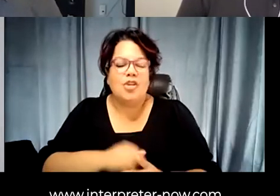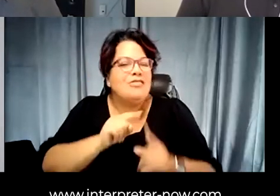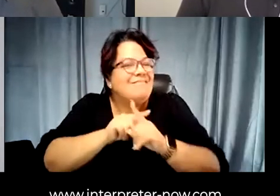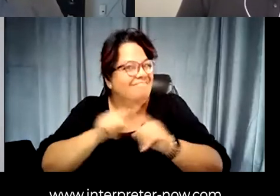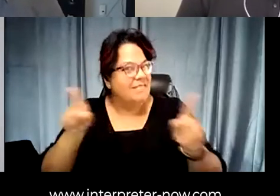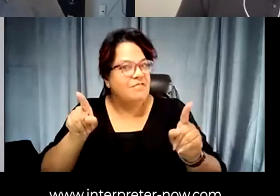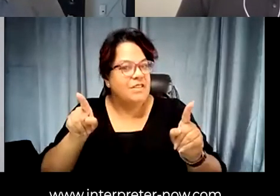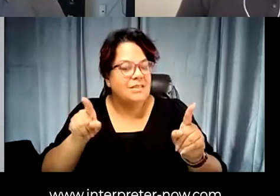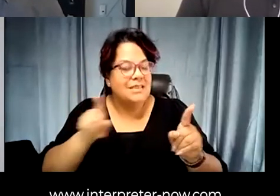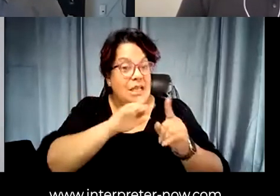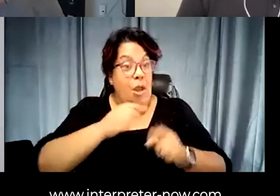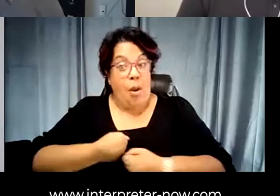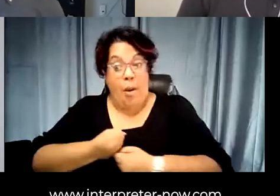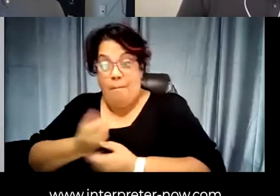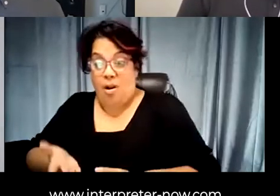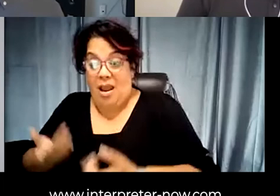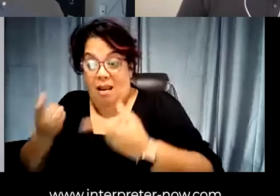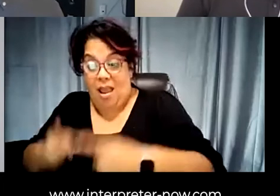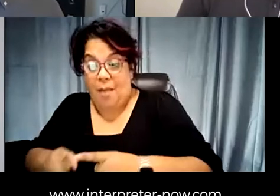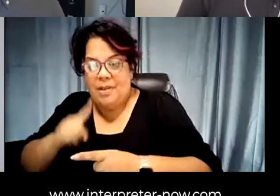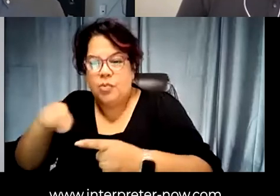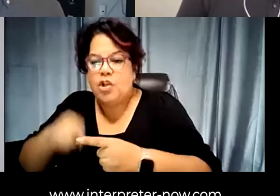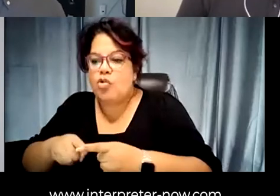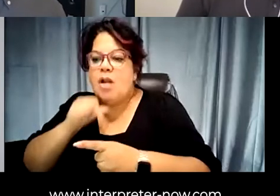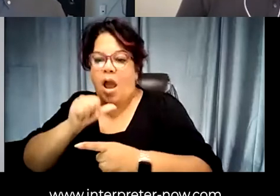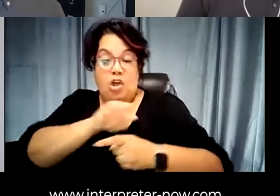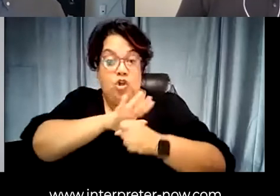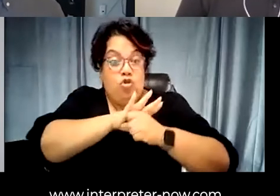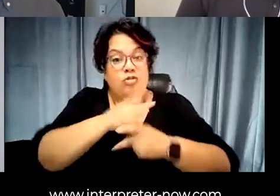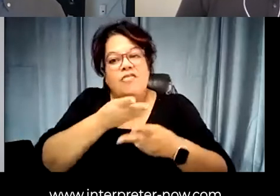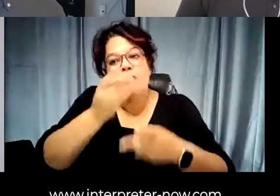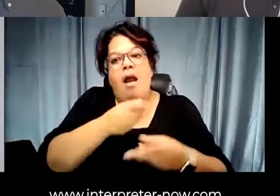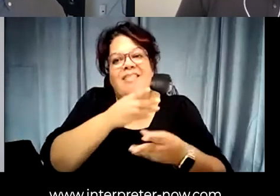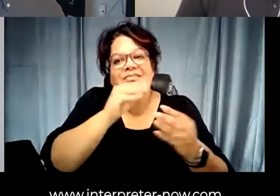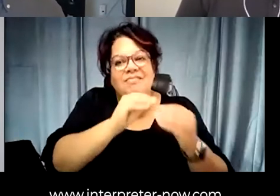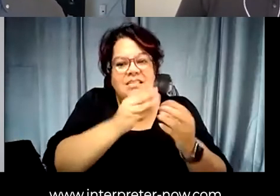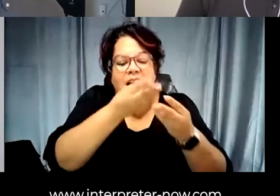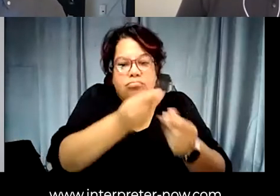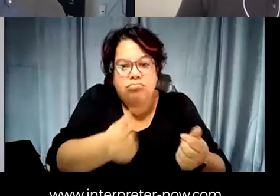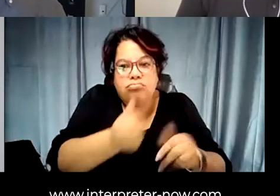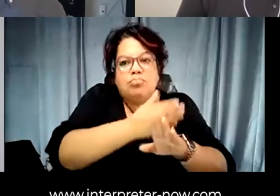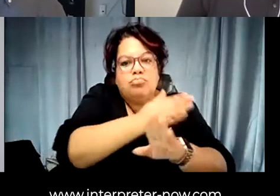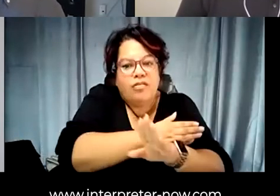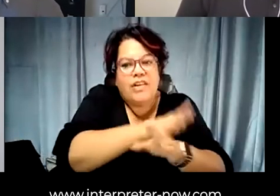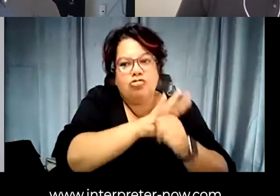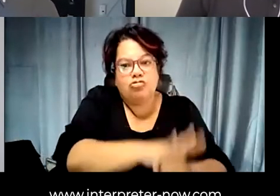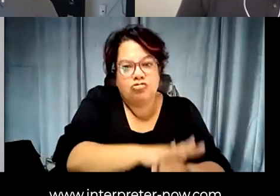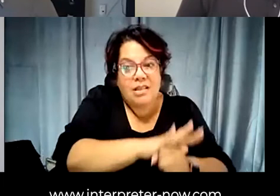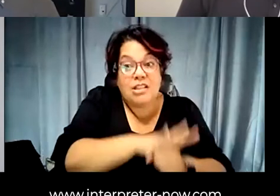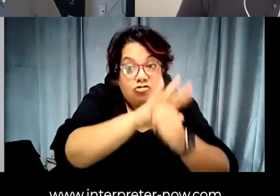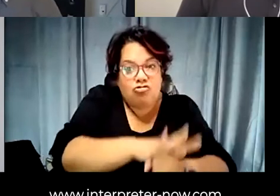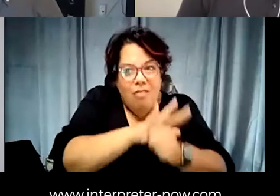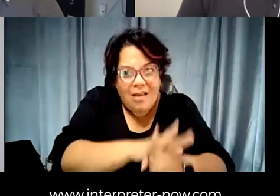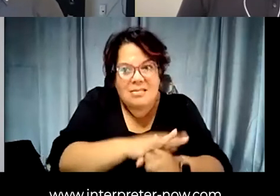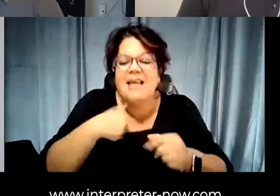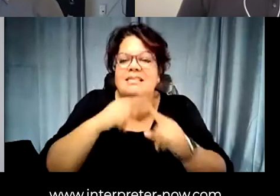different. Burnout is what happens when you do not treat stress. And even stress has multiple stages. So I'd like to